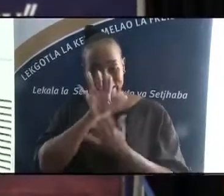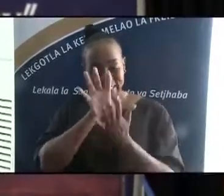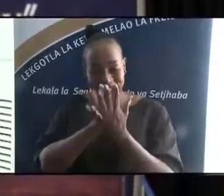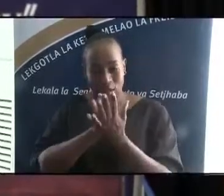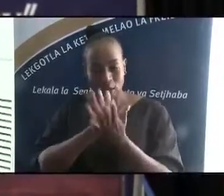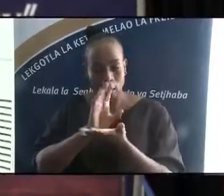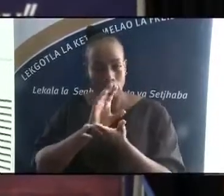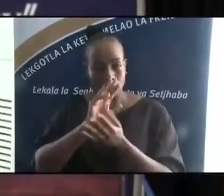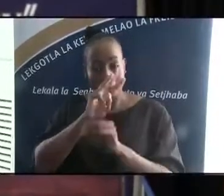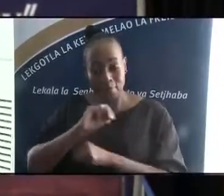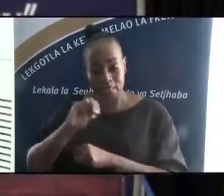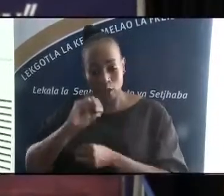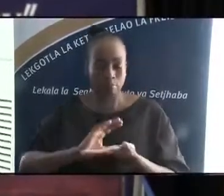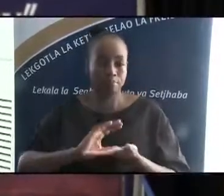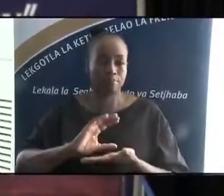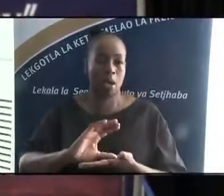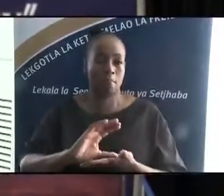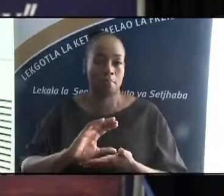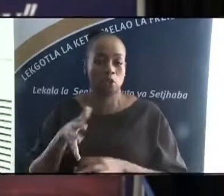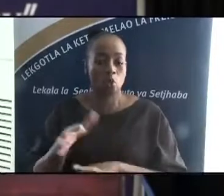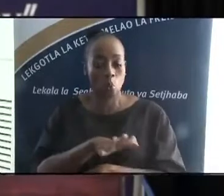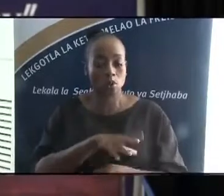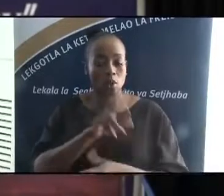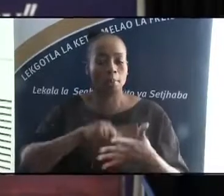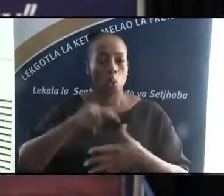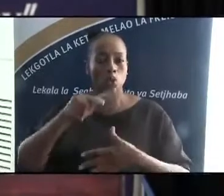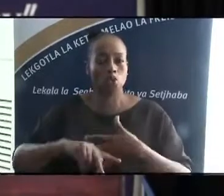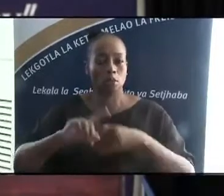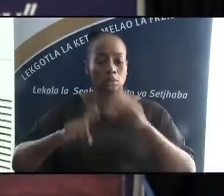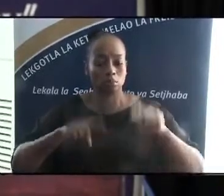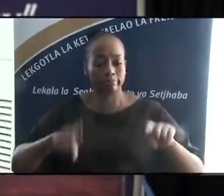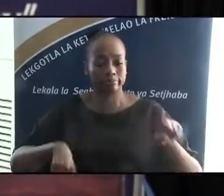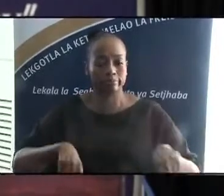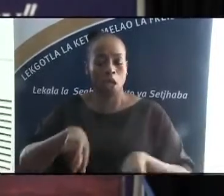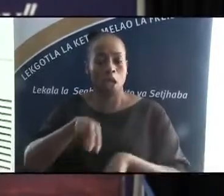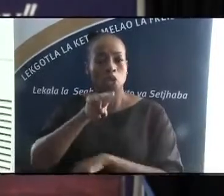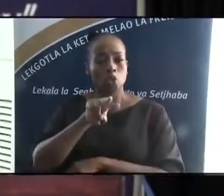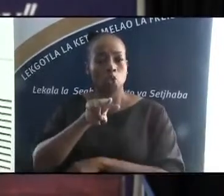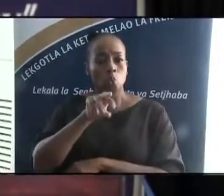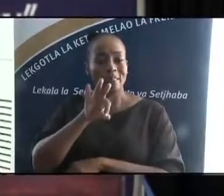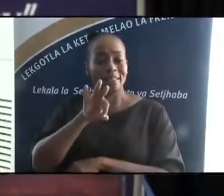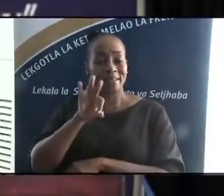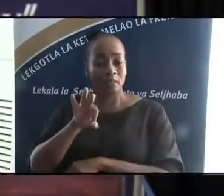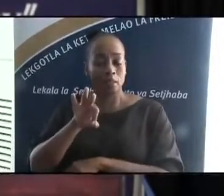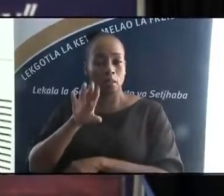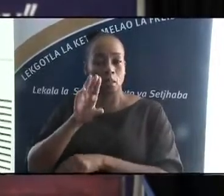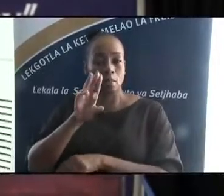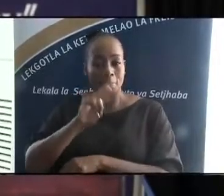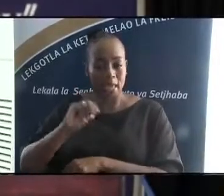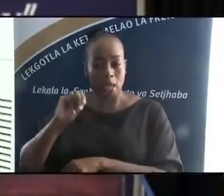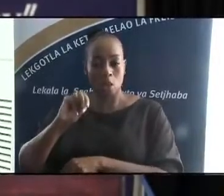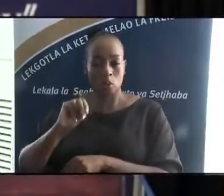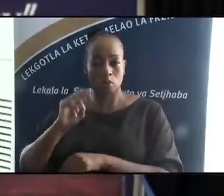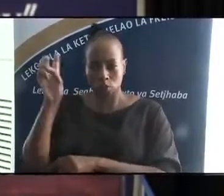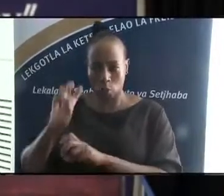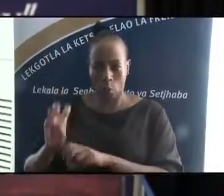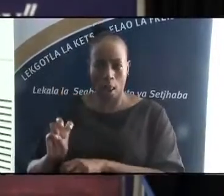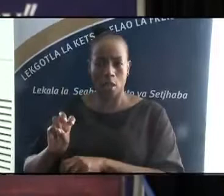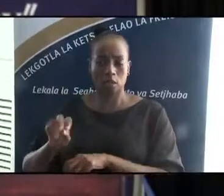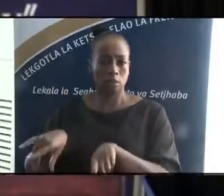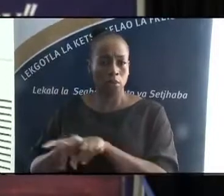is allocated for capital water projects, 203 million on sanitation projects,